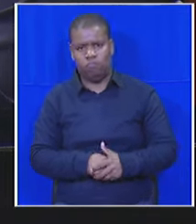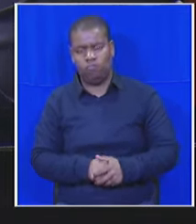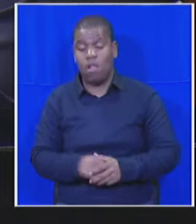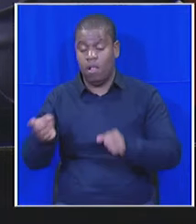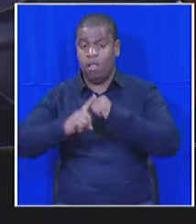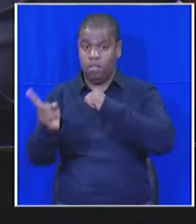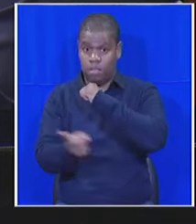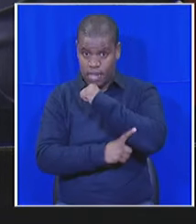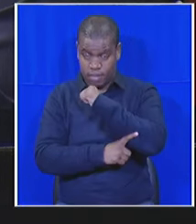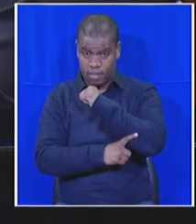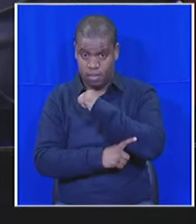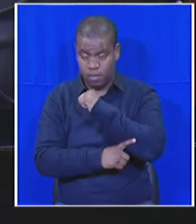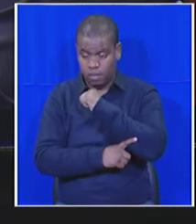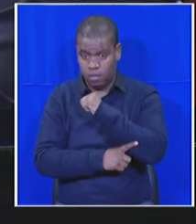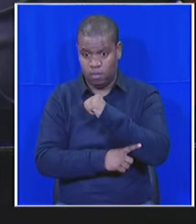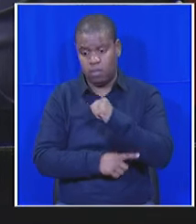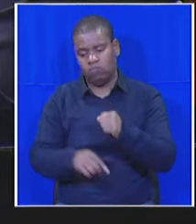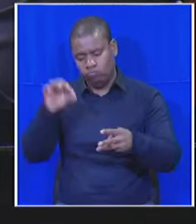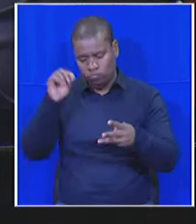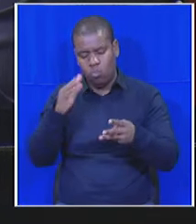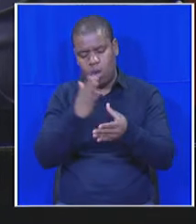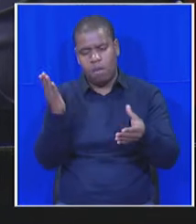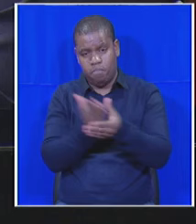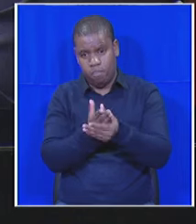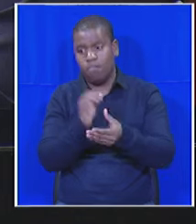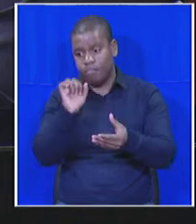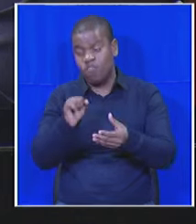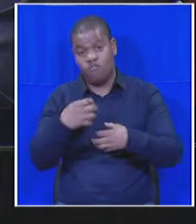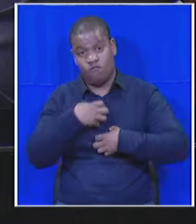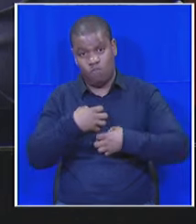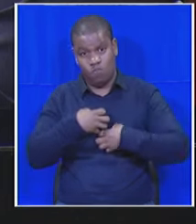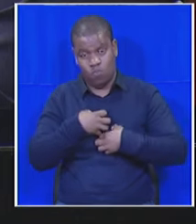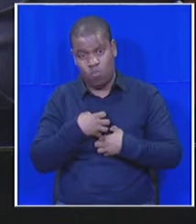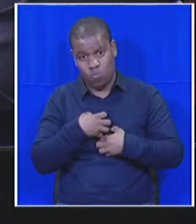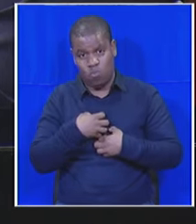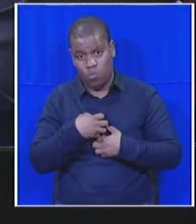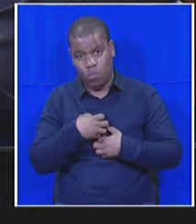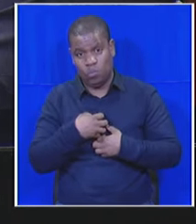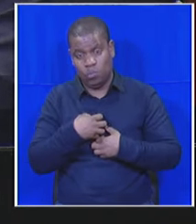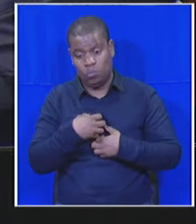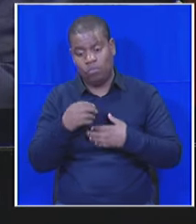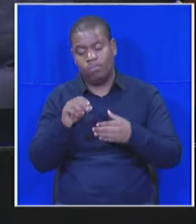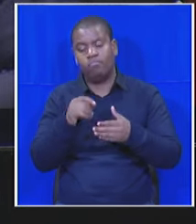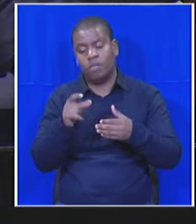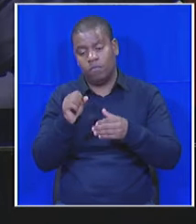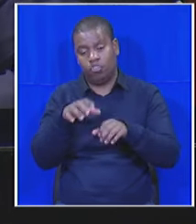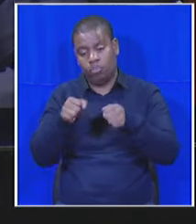last button pressed will be recorded as the member's vote when voting session is closed by the